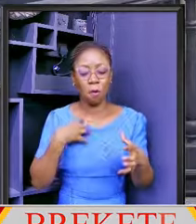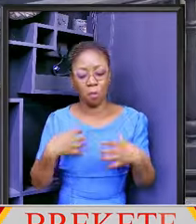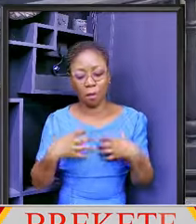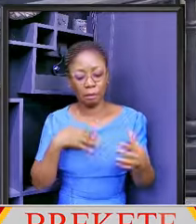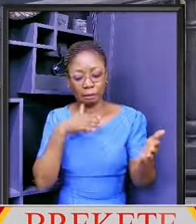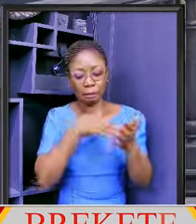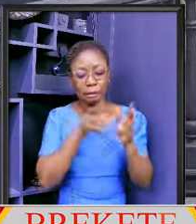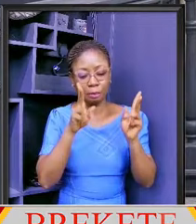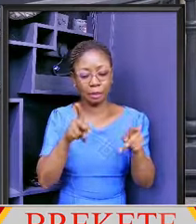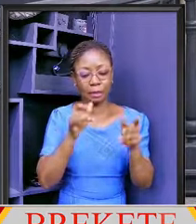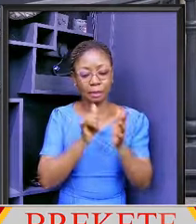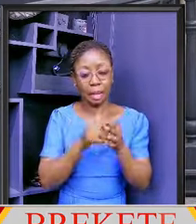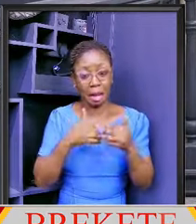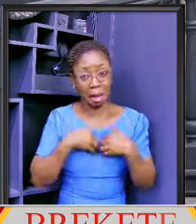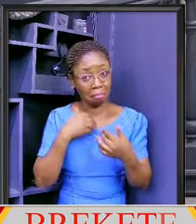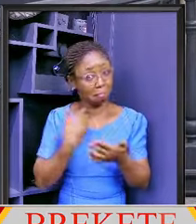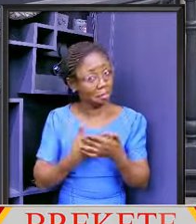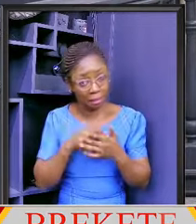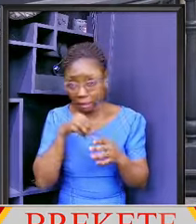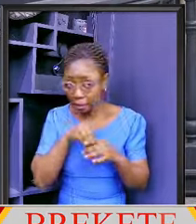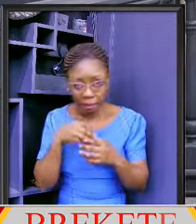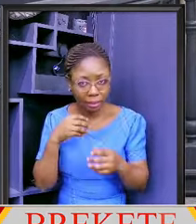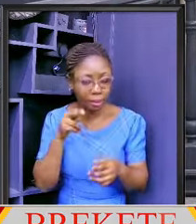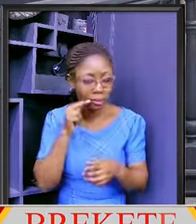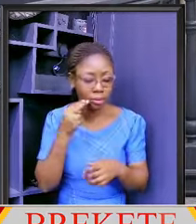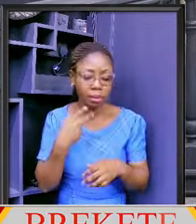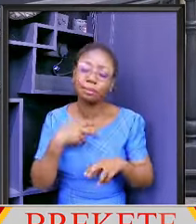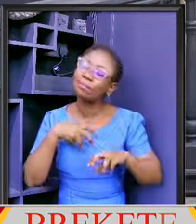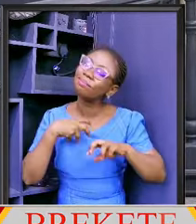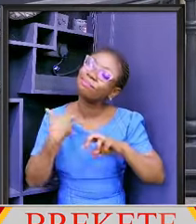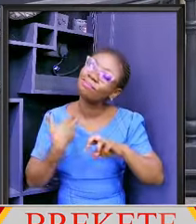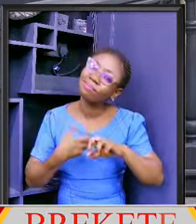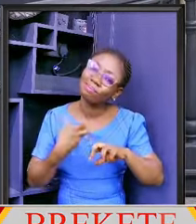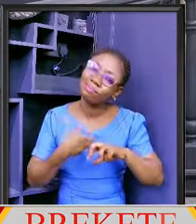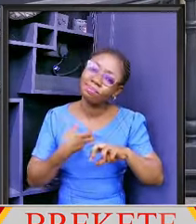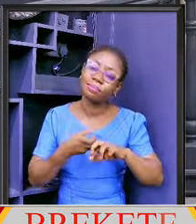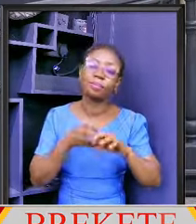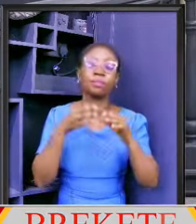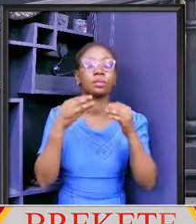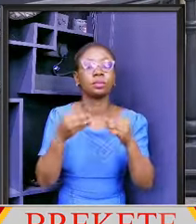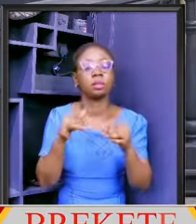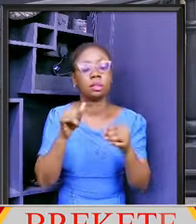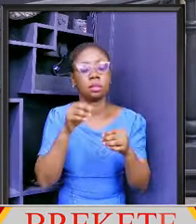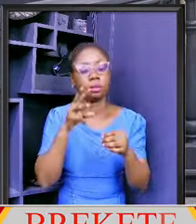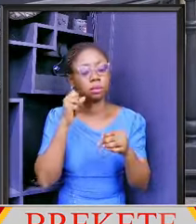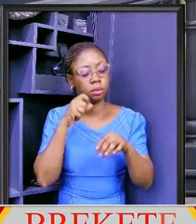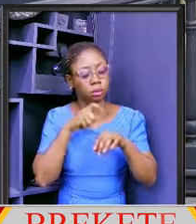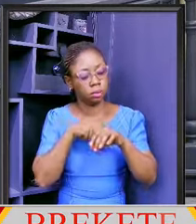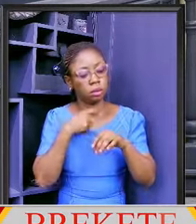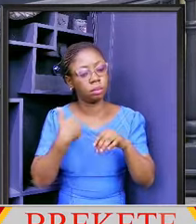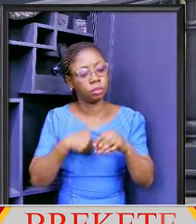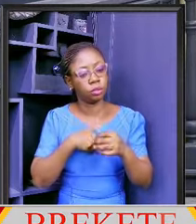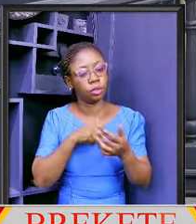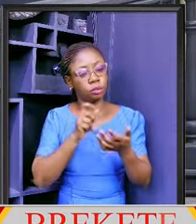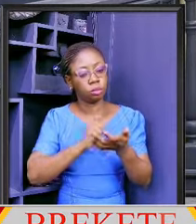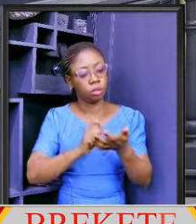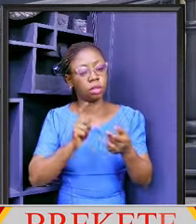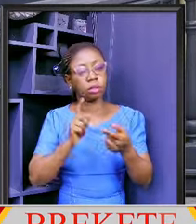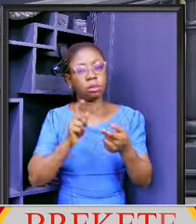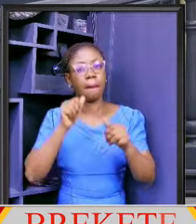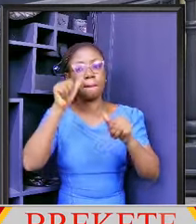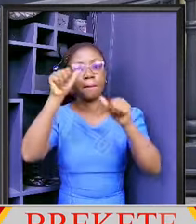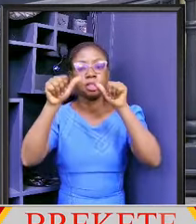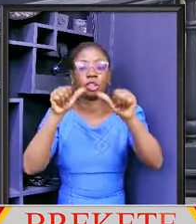money. Actually, if you in Nigeria. Money, in Nigeria, yeah. It's a pity. So there was even time we wrote petitions to IG